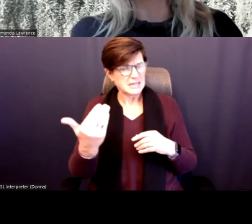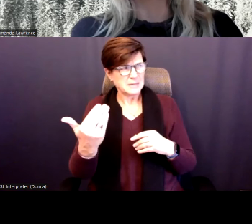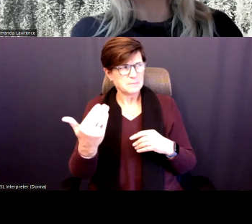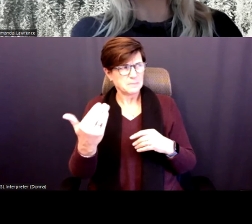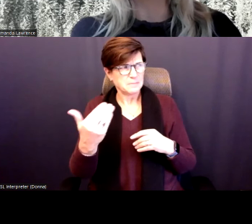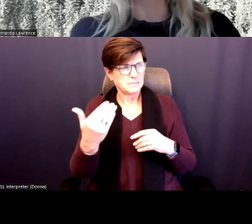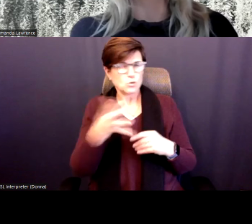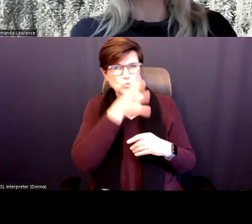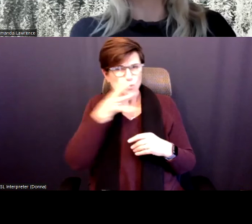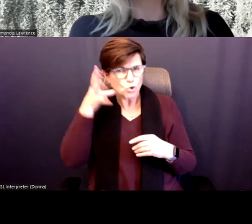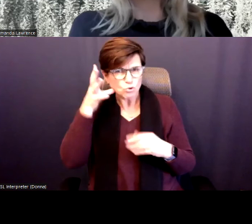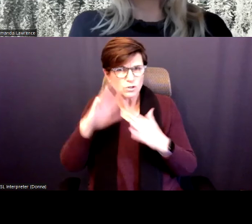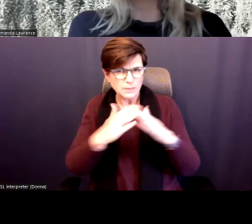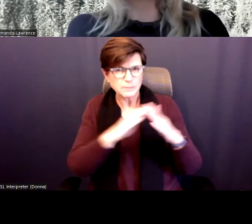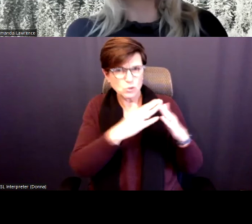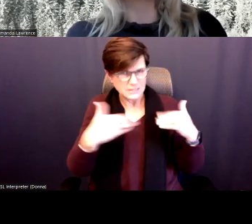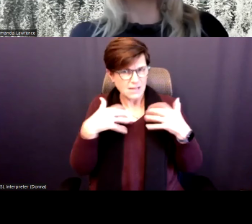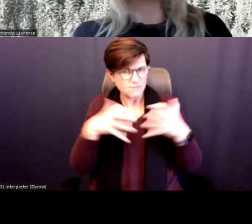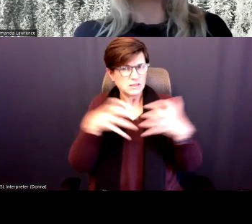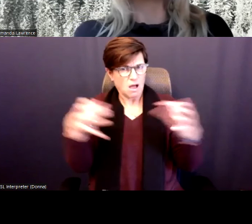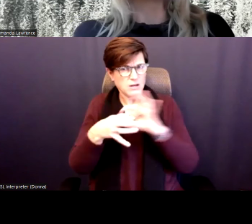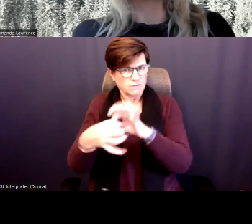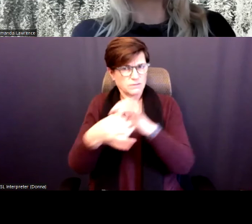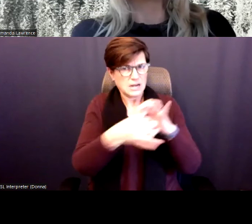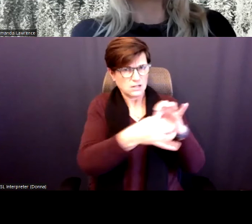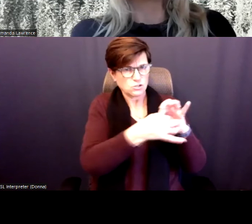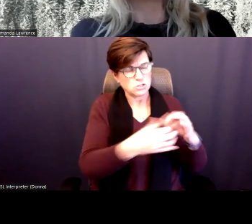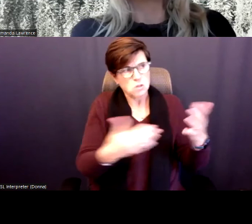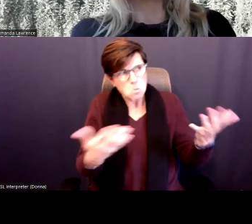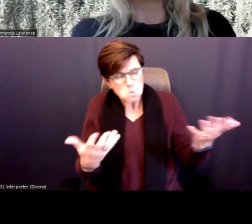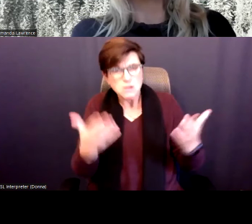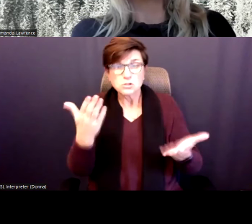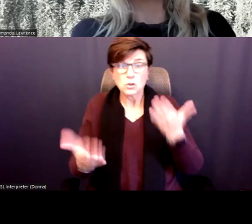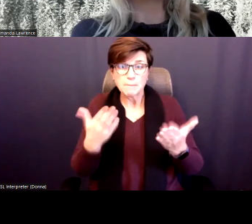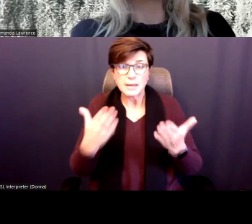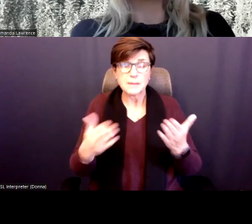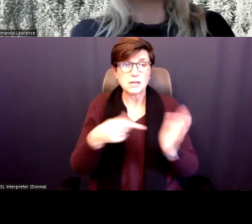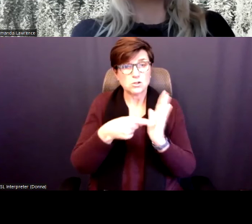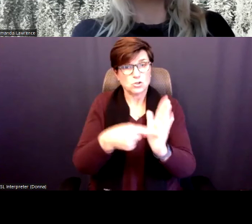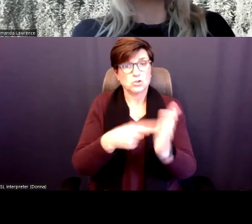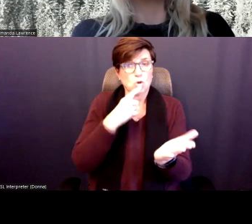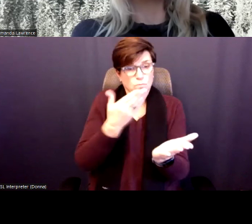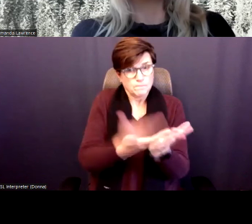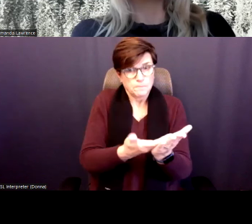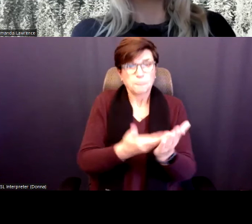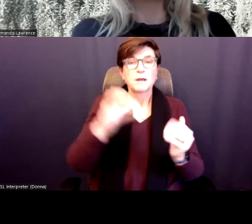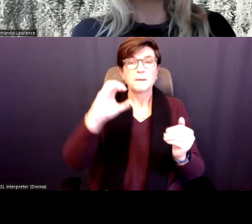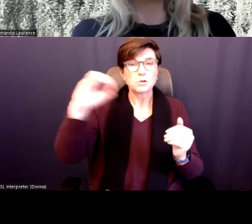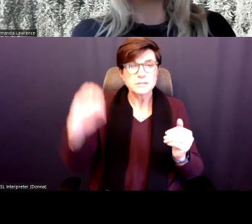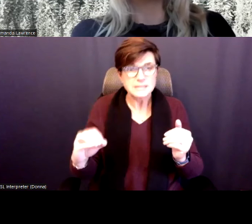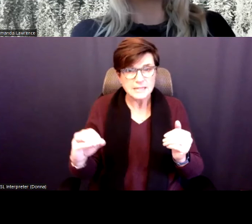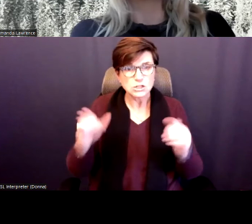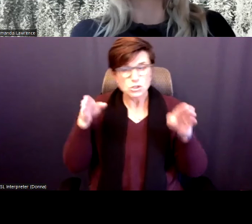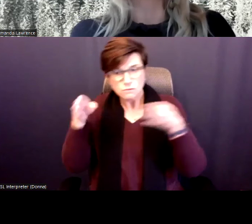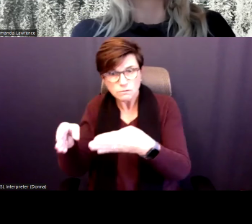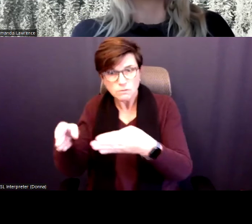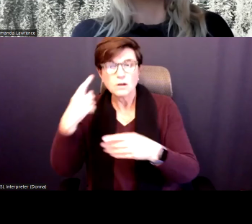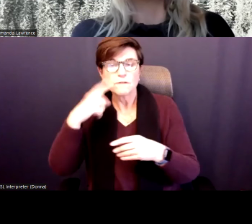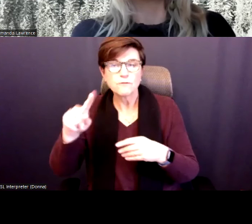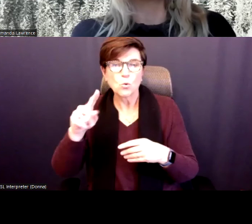rural communities. So ensuring that a percent of the awards go to rural or frontier communities.